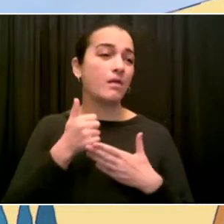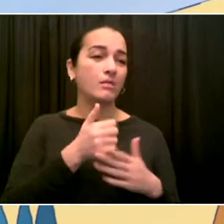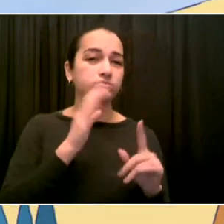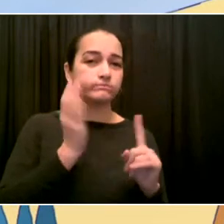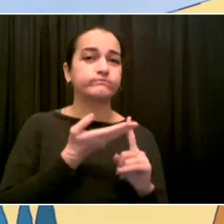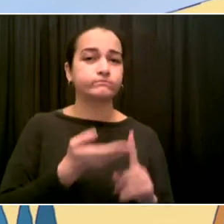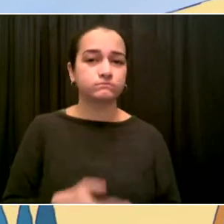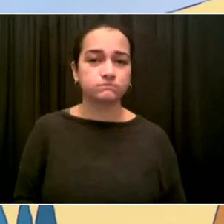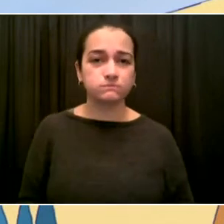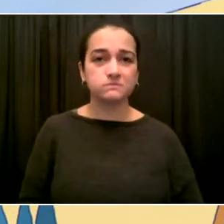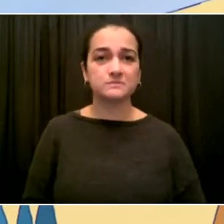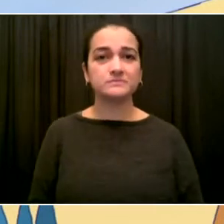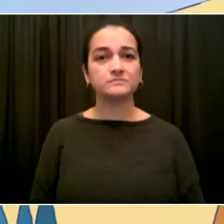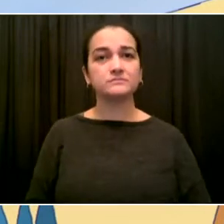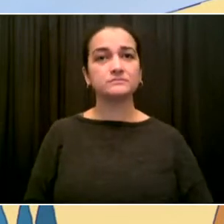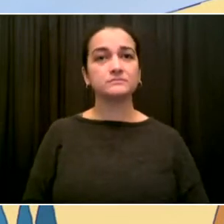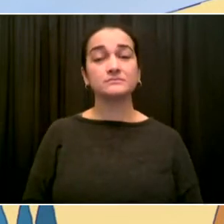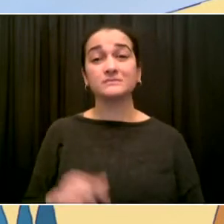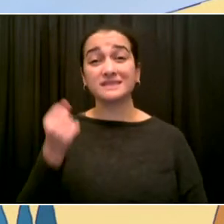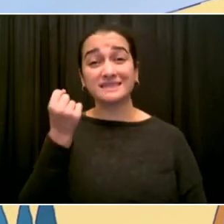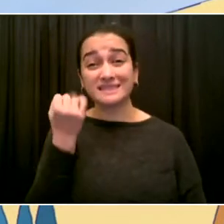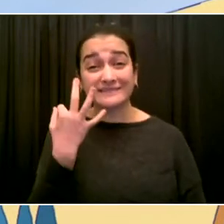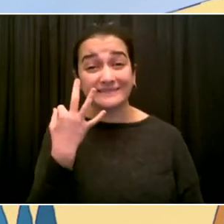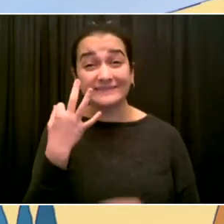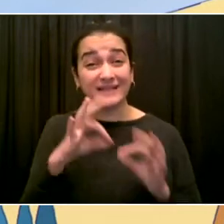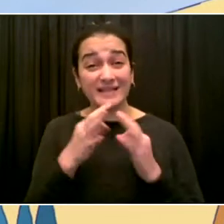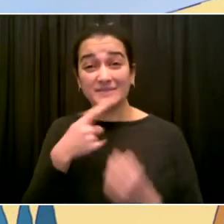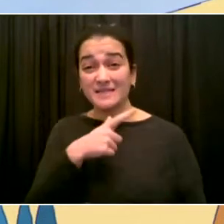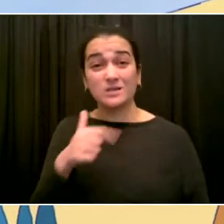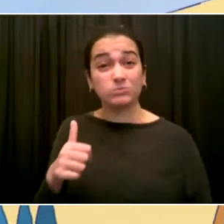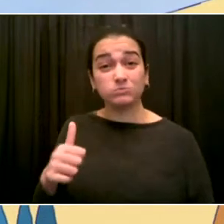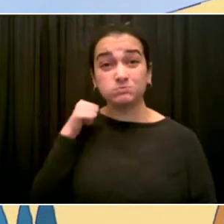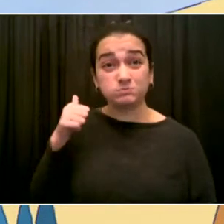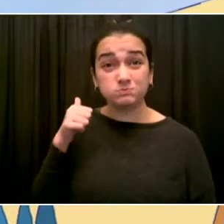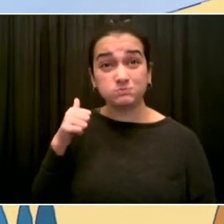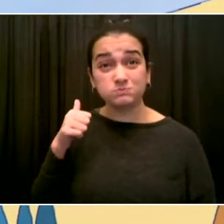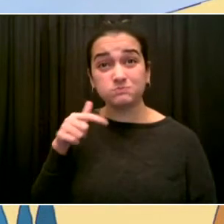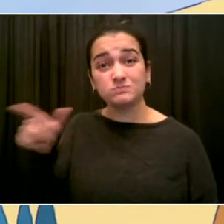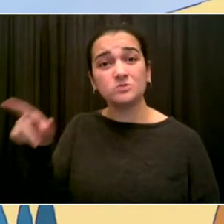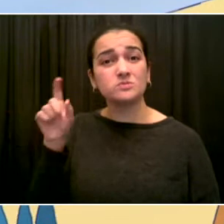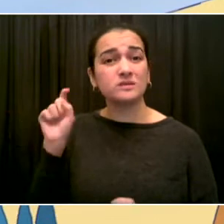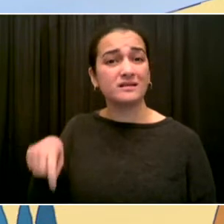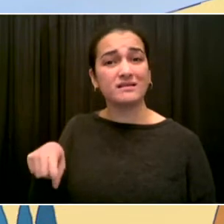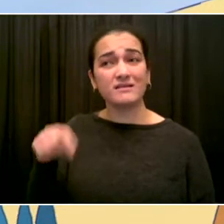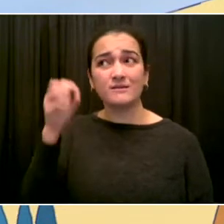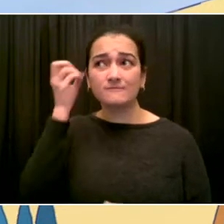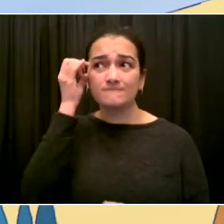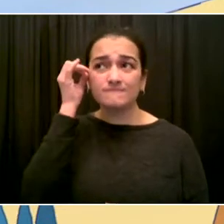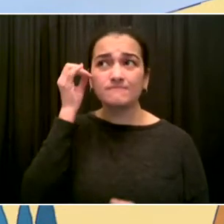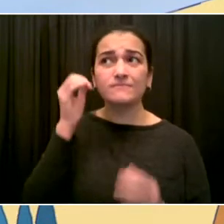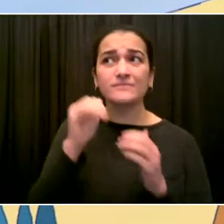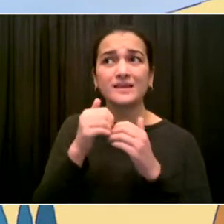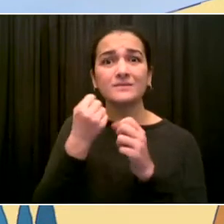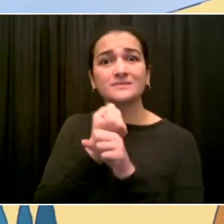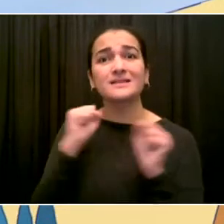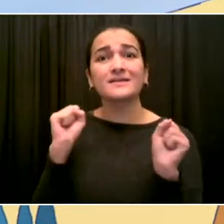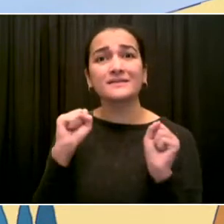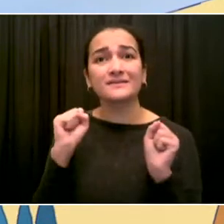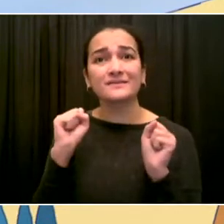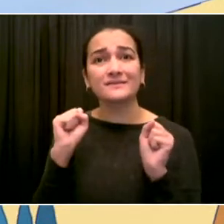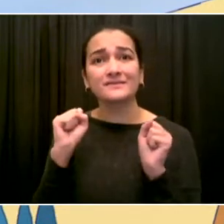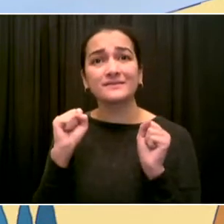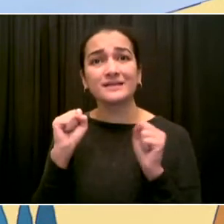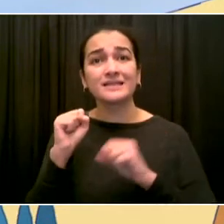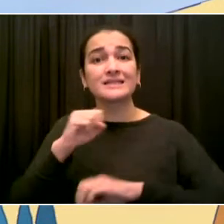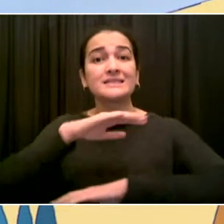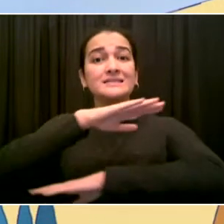make, certain, steps you take to keep everyone safe. Maybe it's one more set of holidays where there's a lot of Zoom, which is not